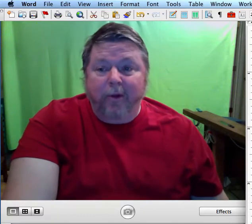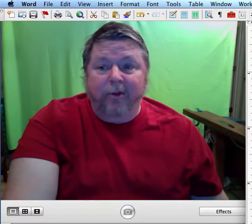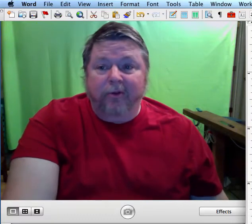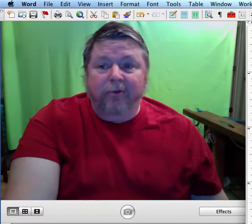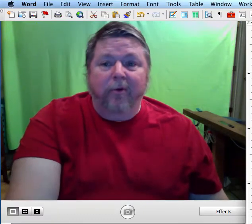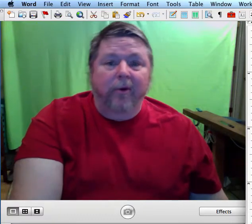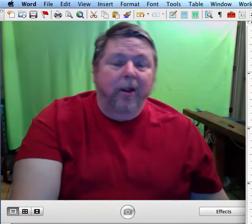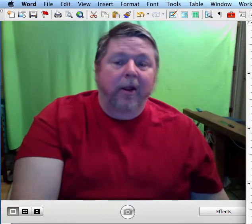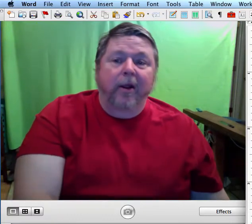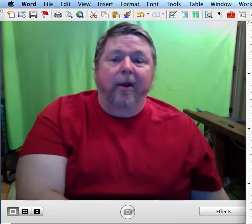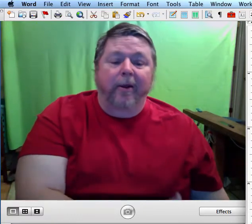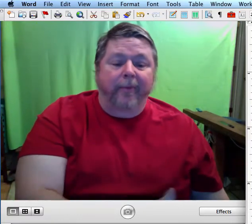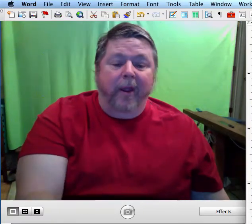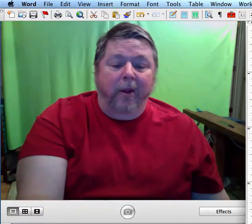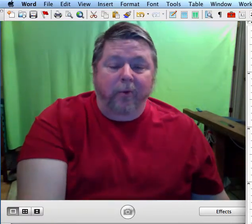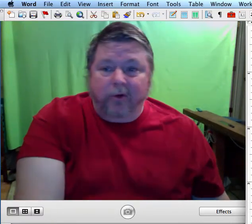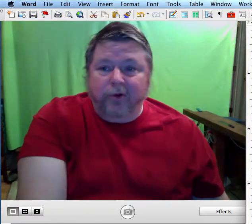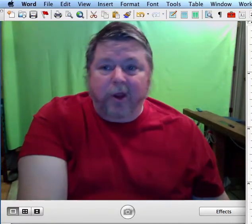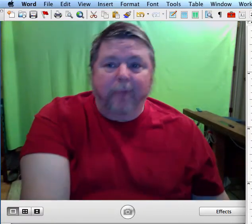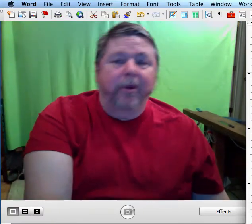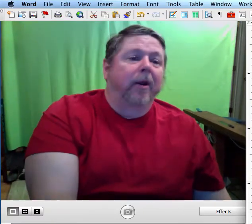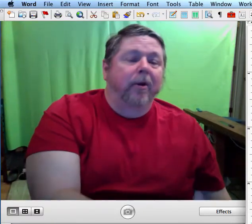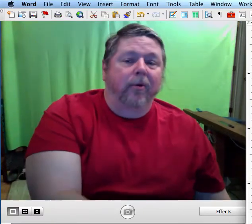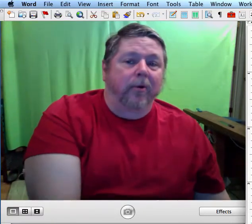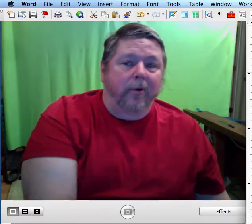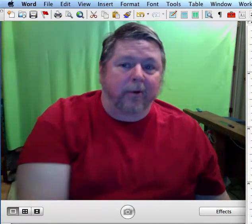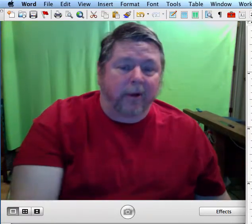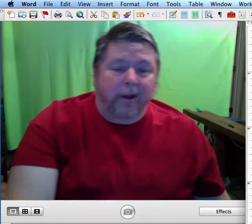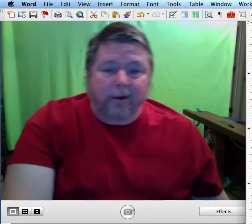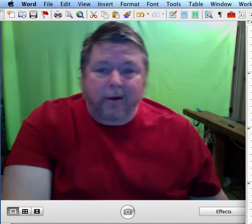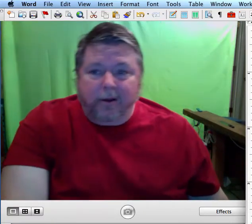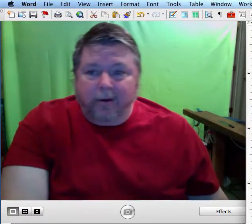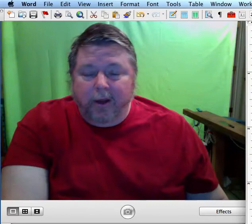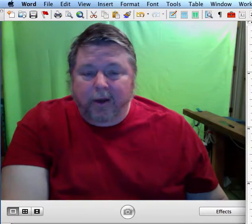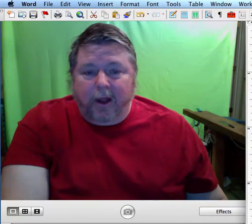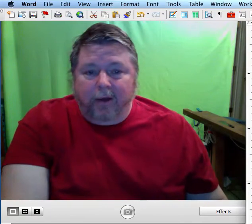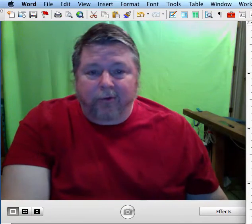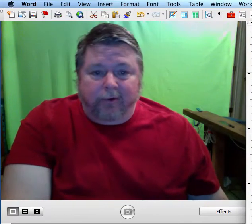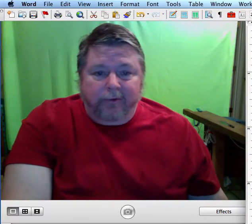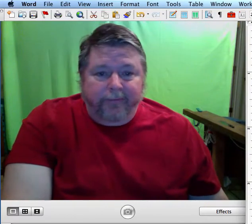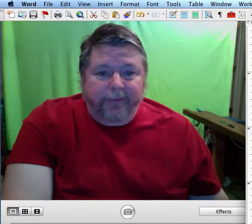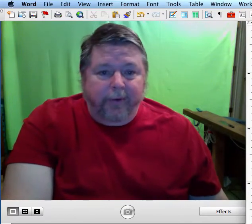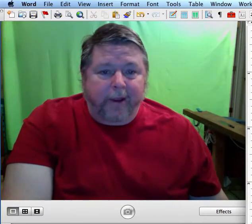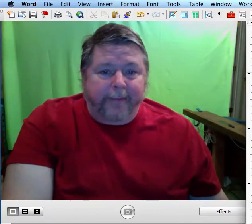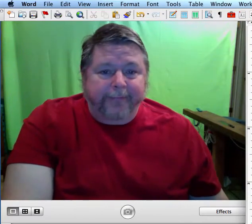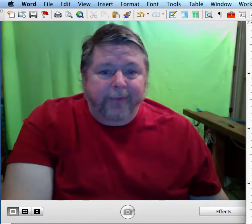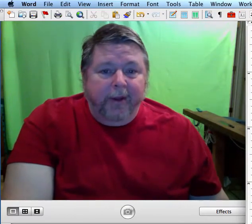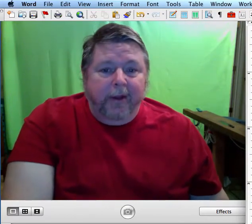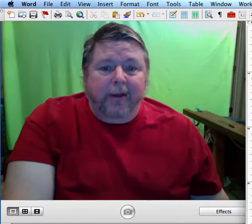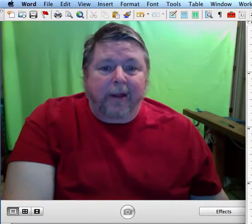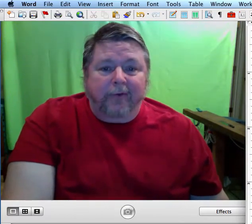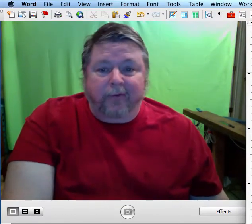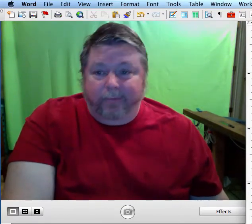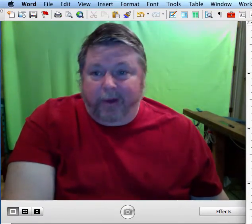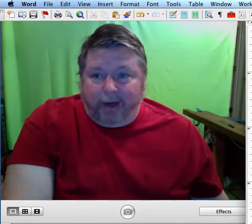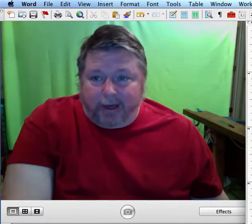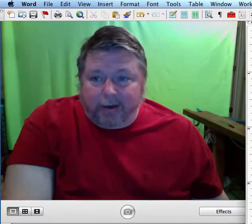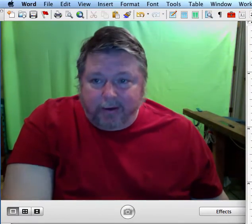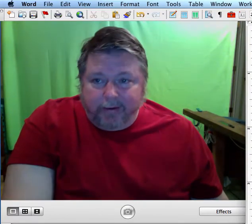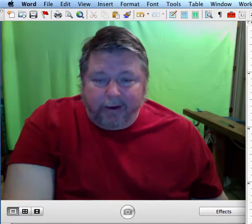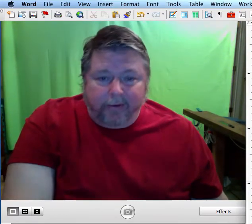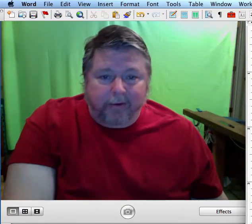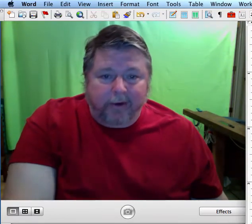public school, a workshop, or a college course. Okay? That's just being